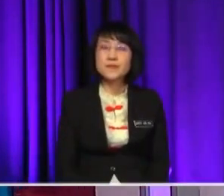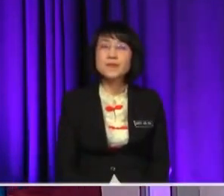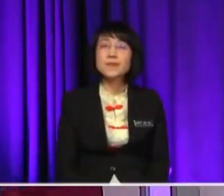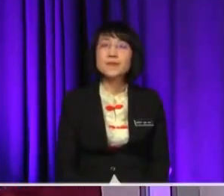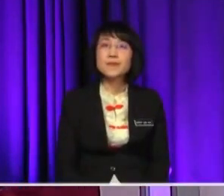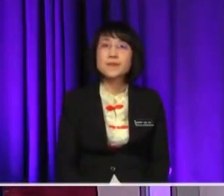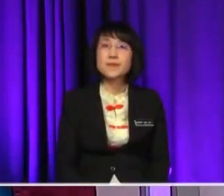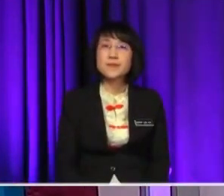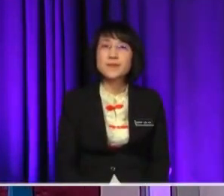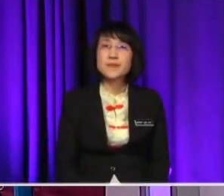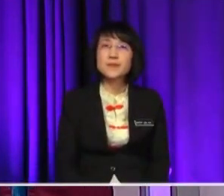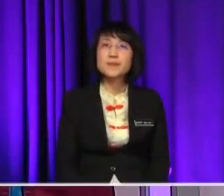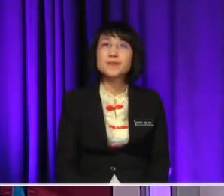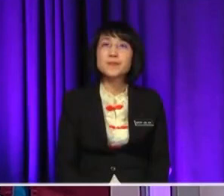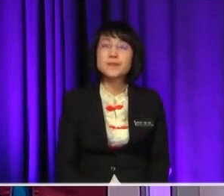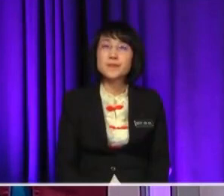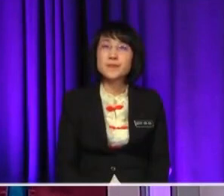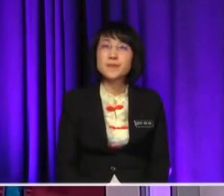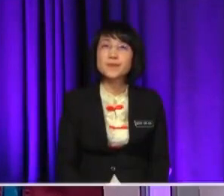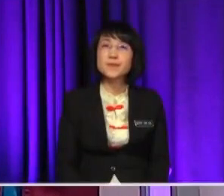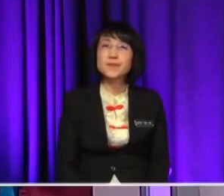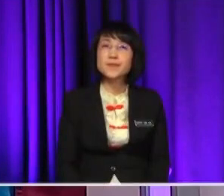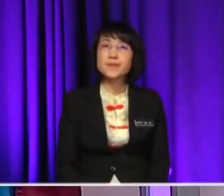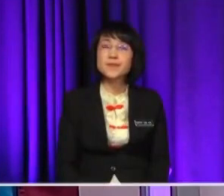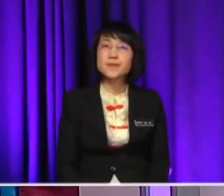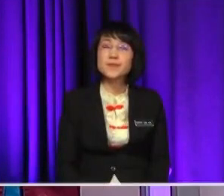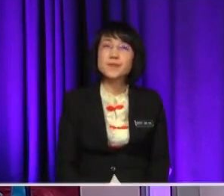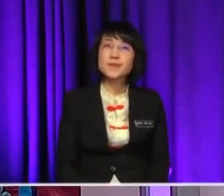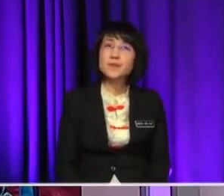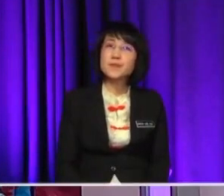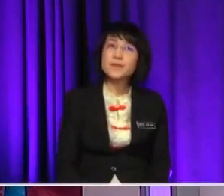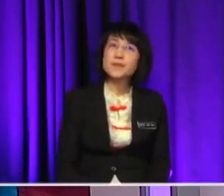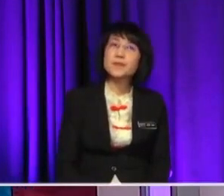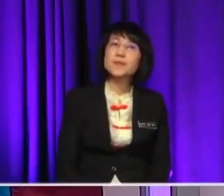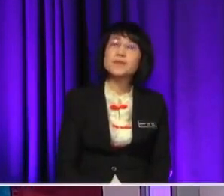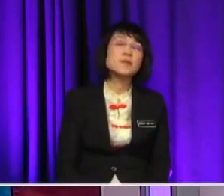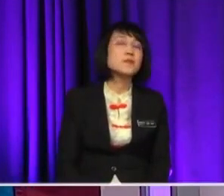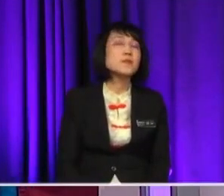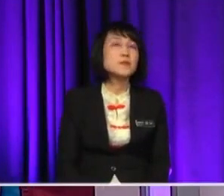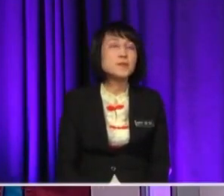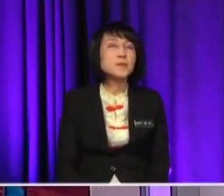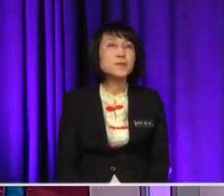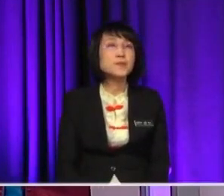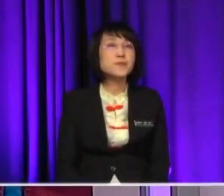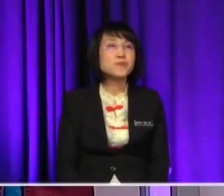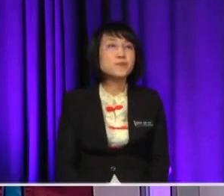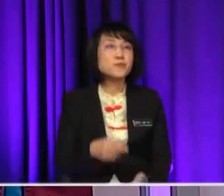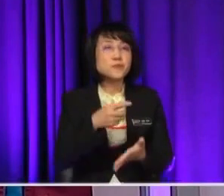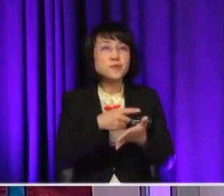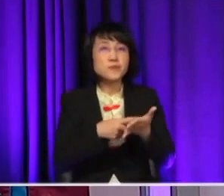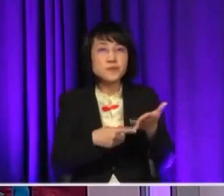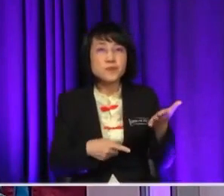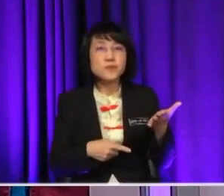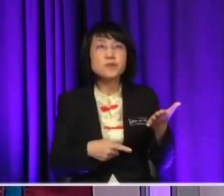here. Okay, now, what kind of person do you think